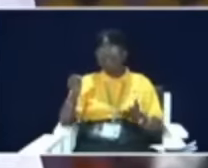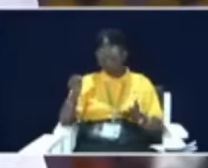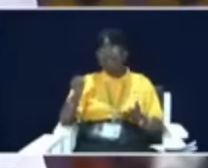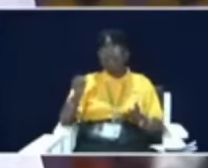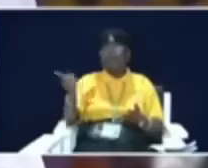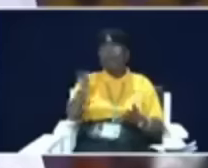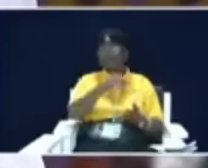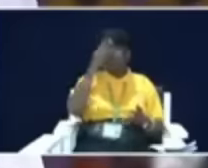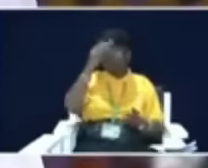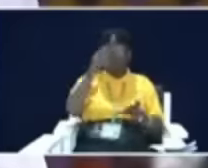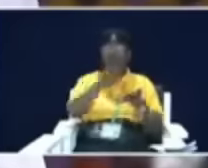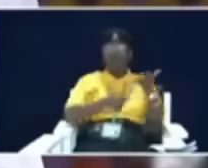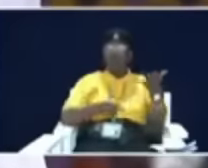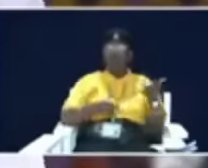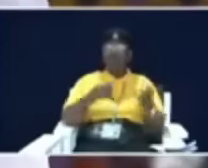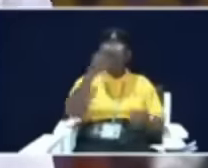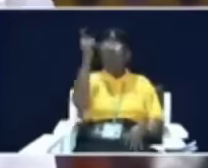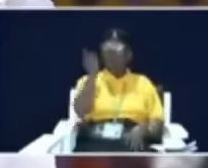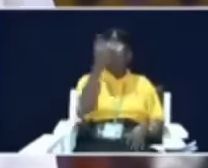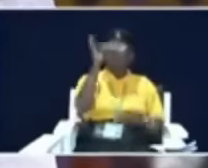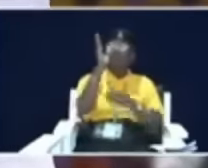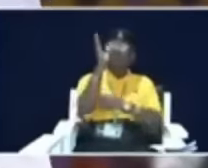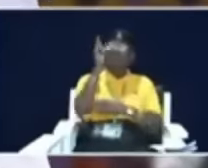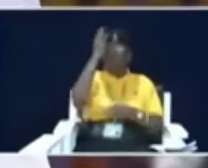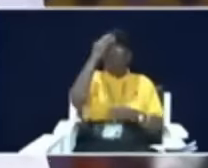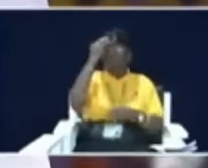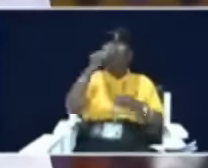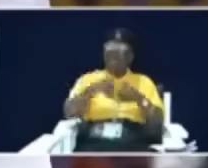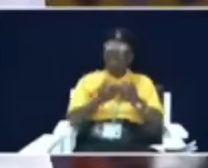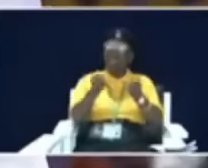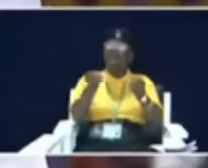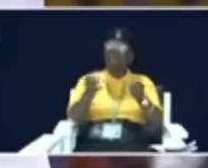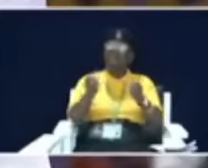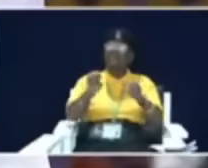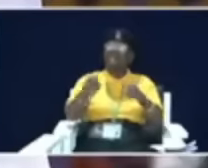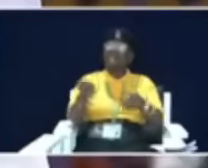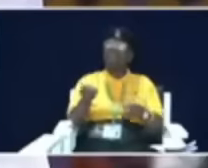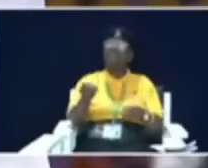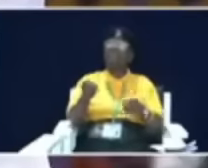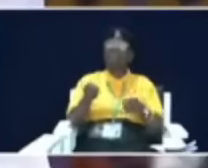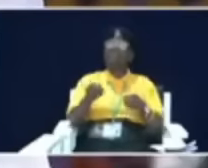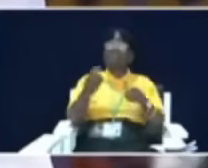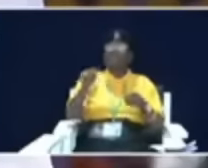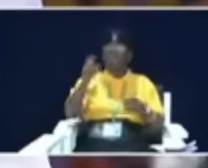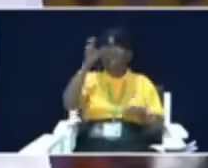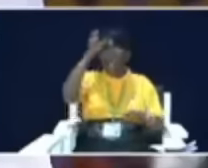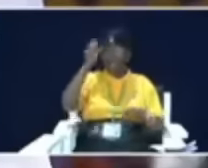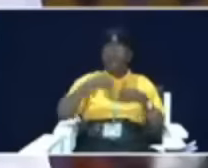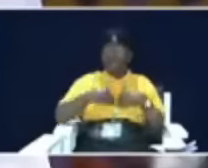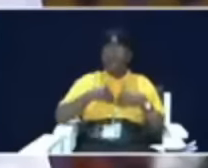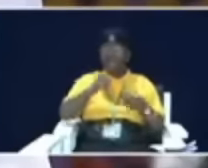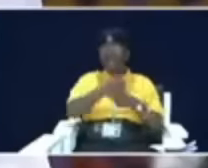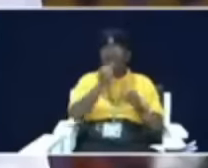You know what? Only God knows how many efforts the devil has made to destroy